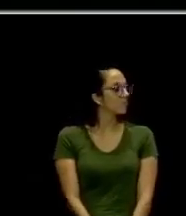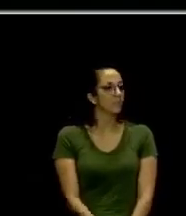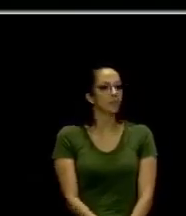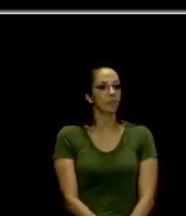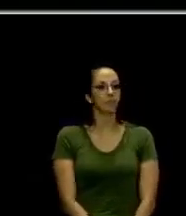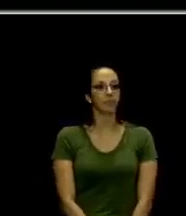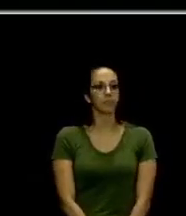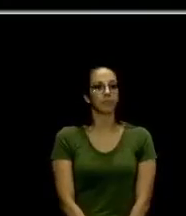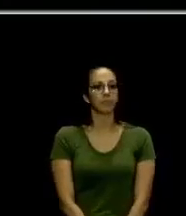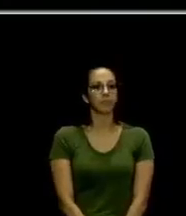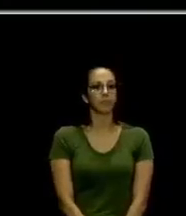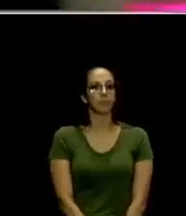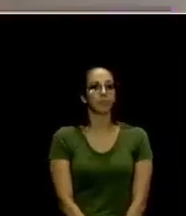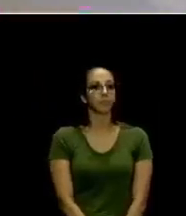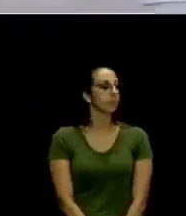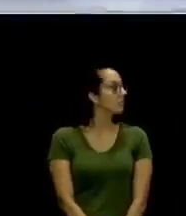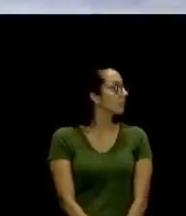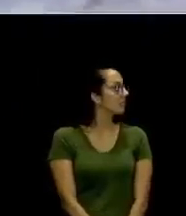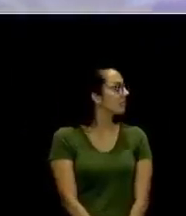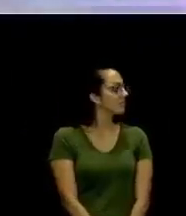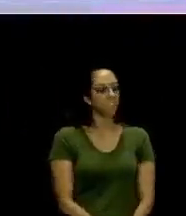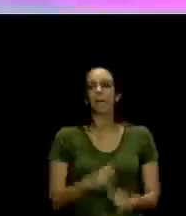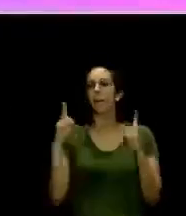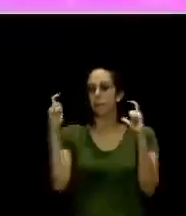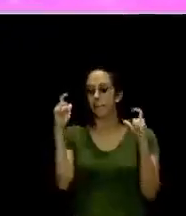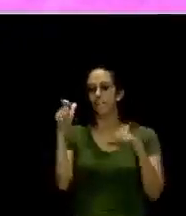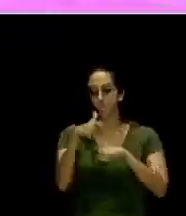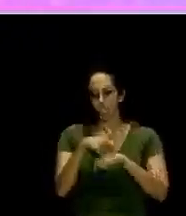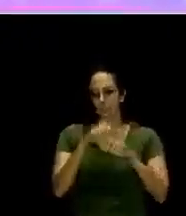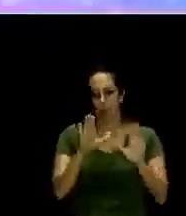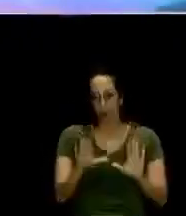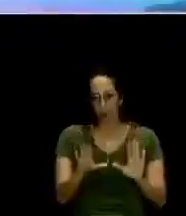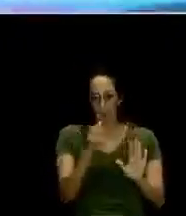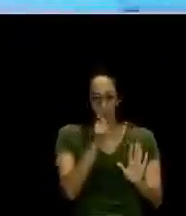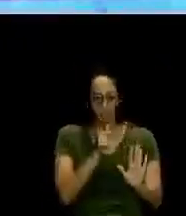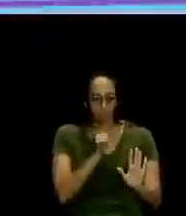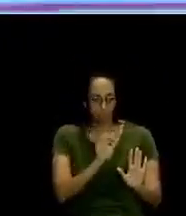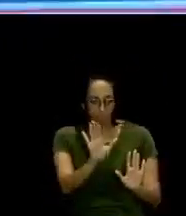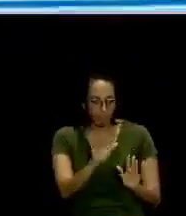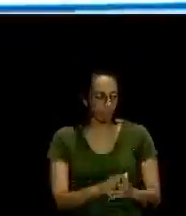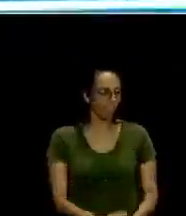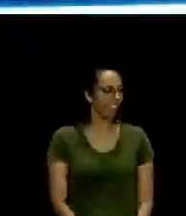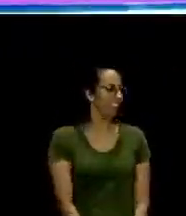help with pictures. We're going to take a few photos. Bear with us.